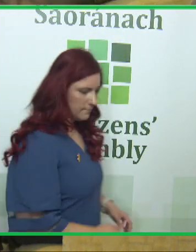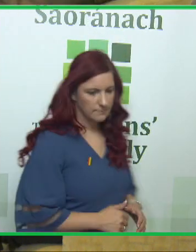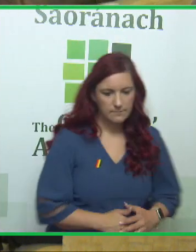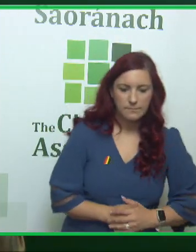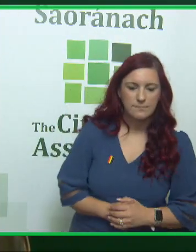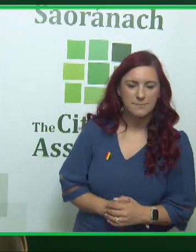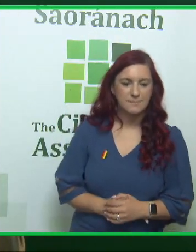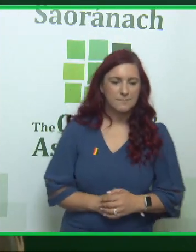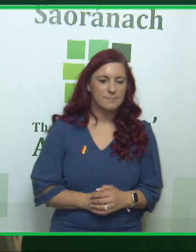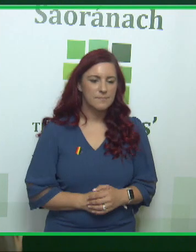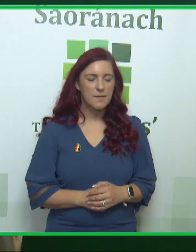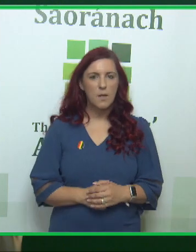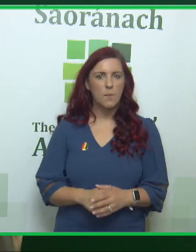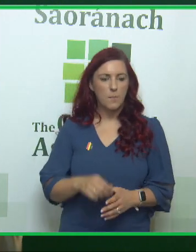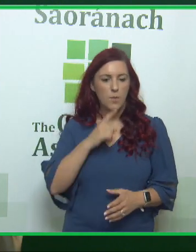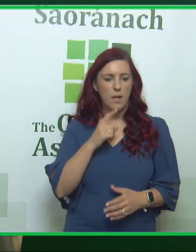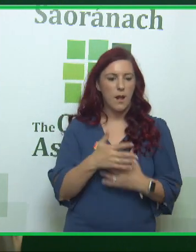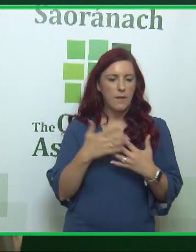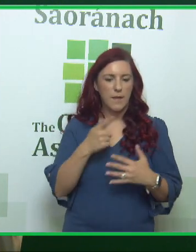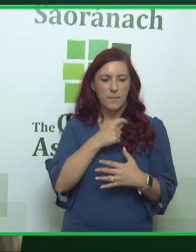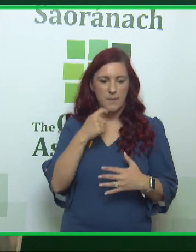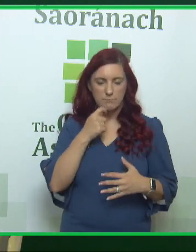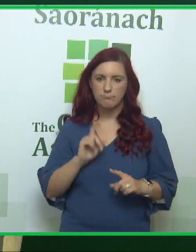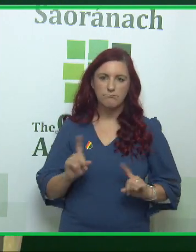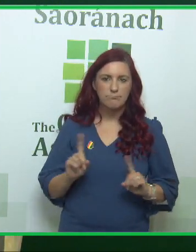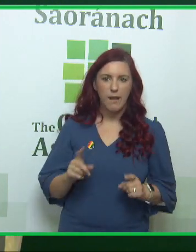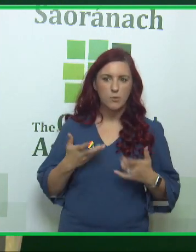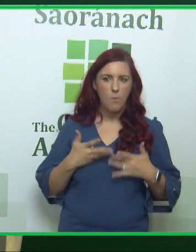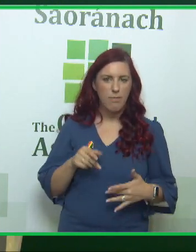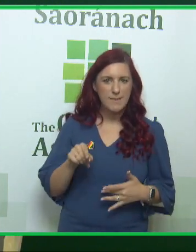anymore. I said, I don't want to bring my children into this place